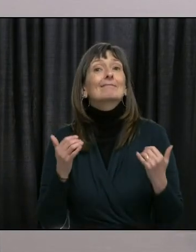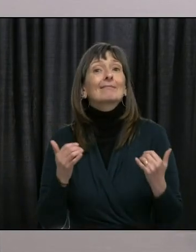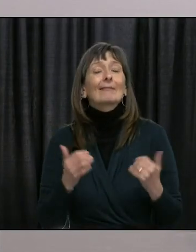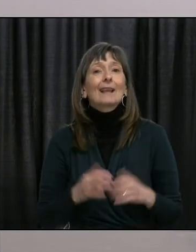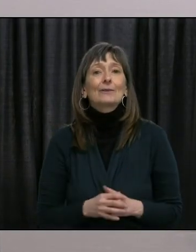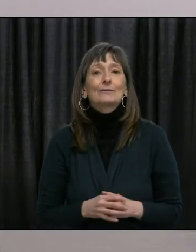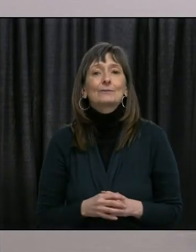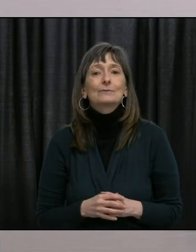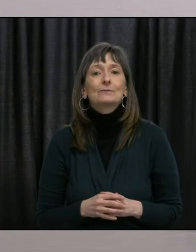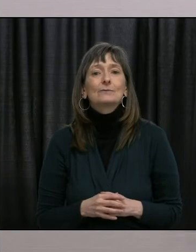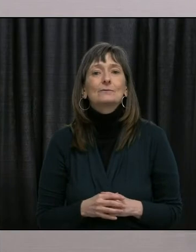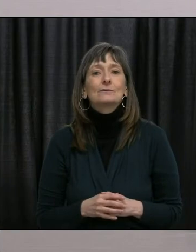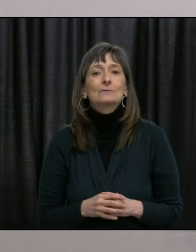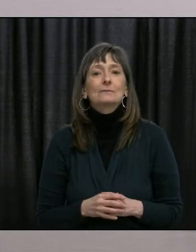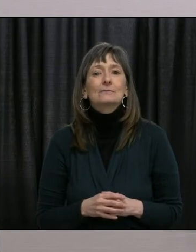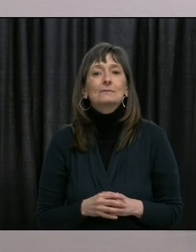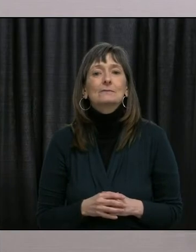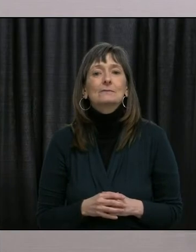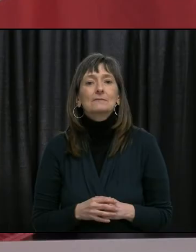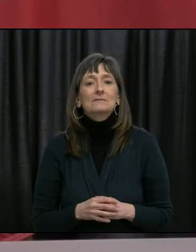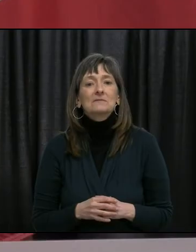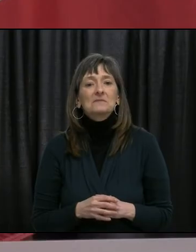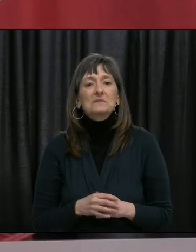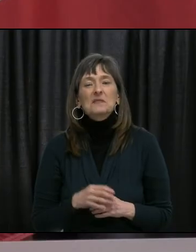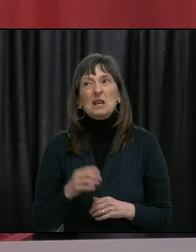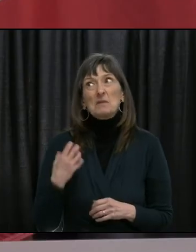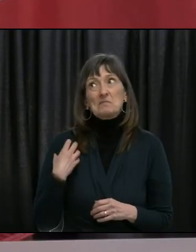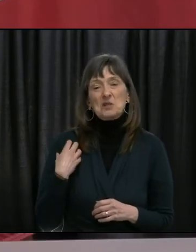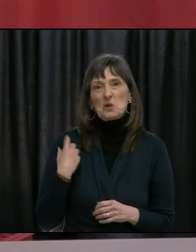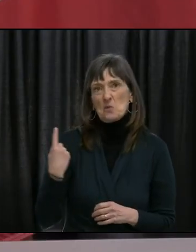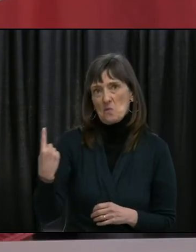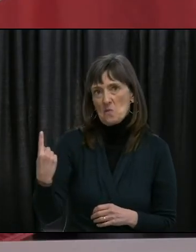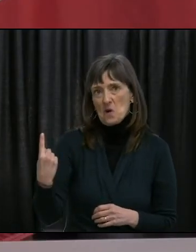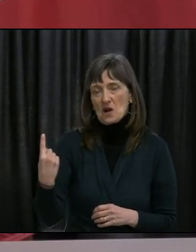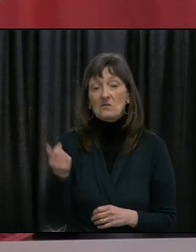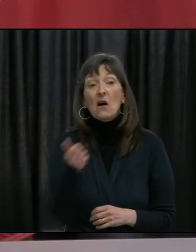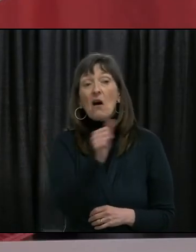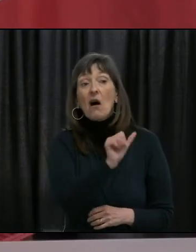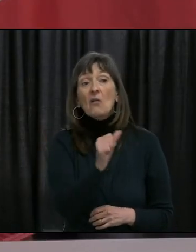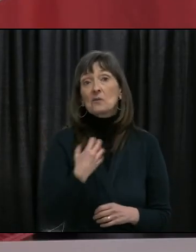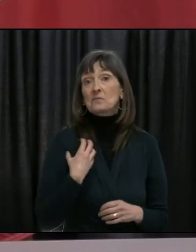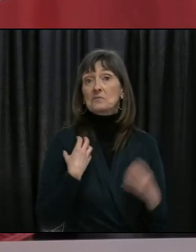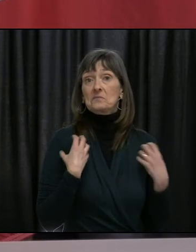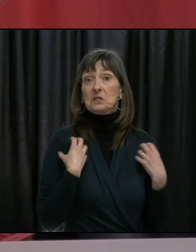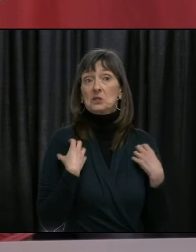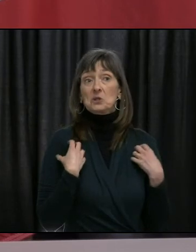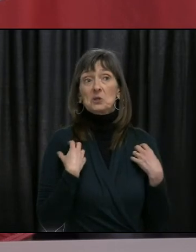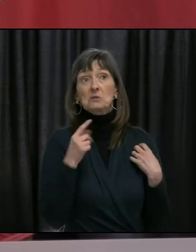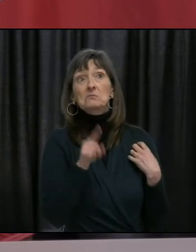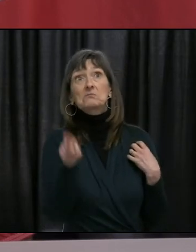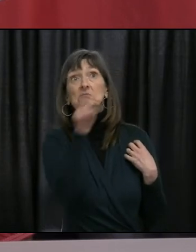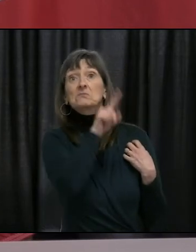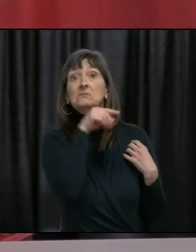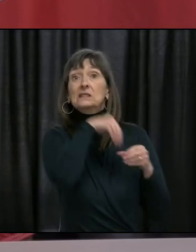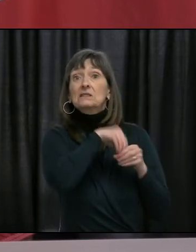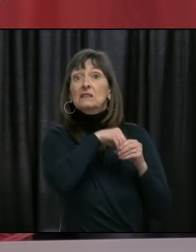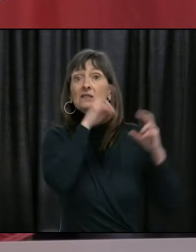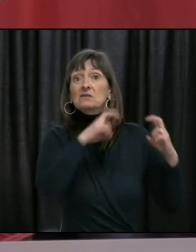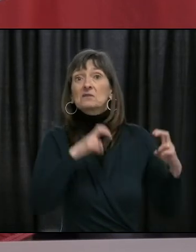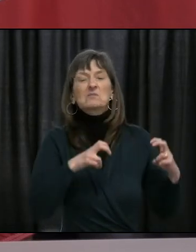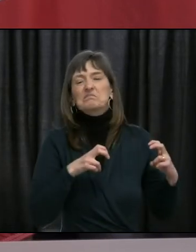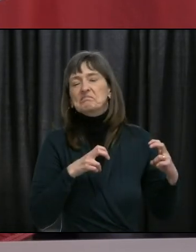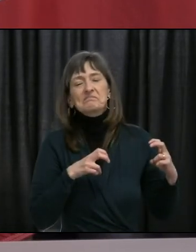very, very few, if any, really, except for Minister Hagee there, a cabinet presence anywhere around Confederation Building. They're